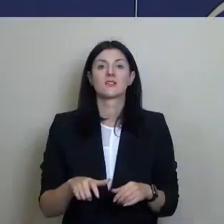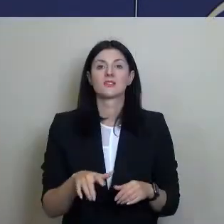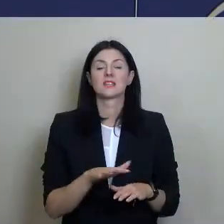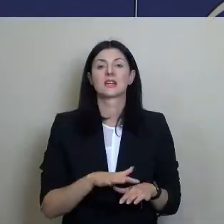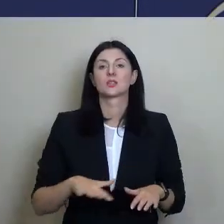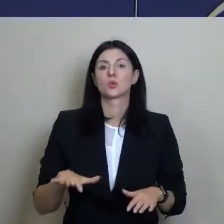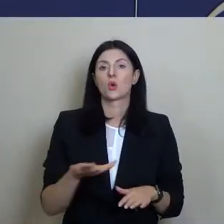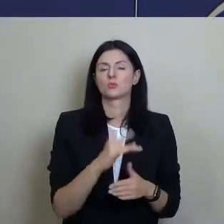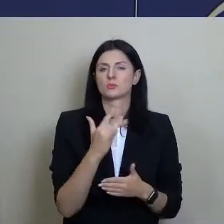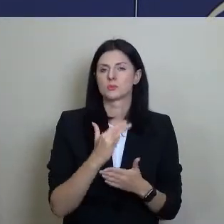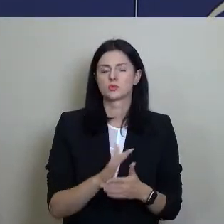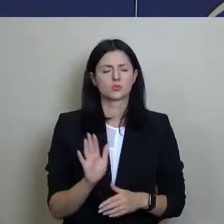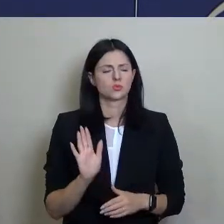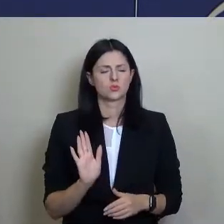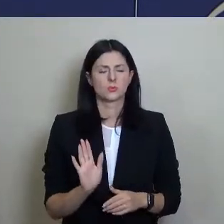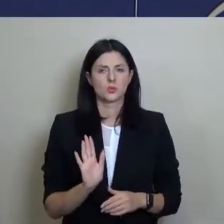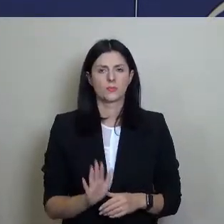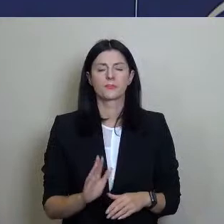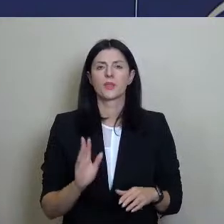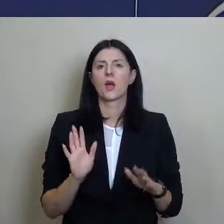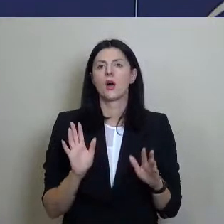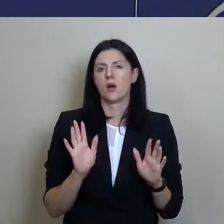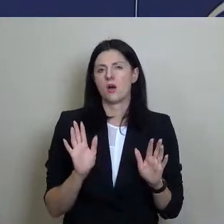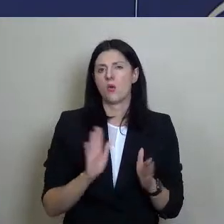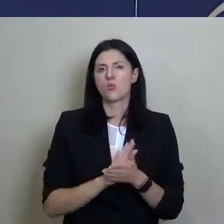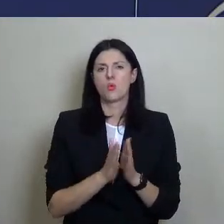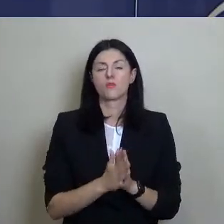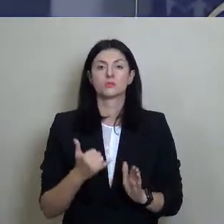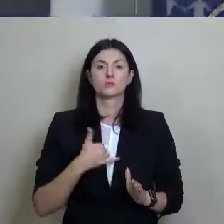than people on the party's list.